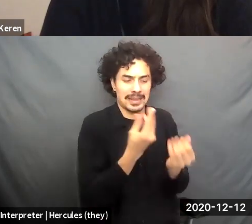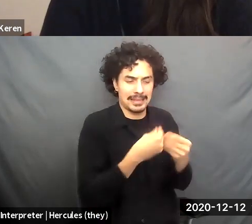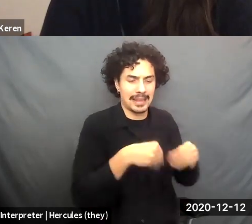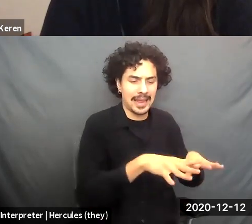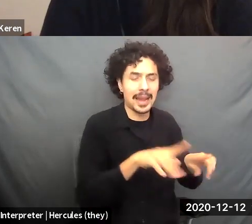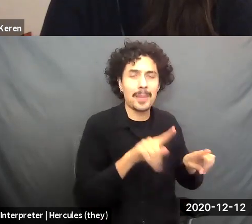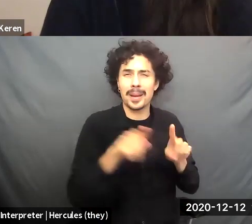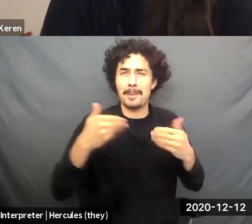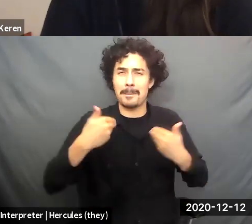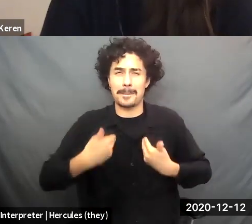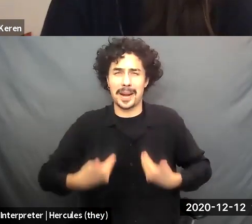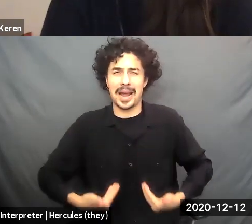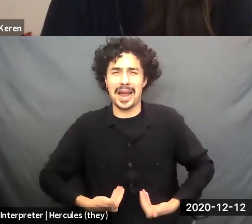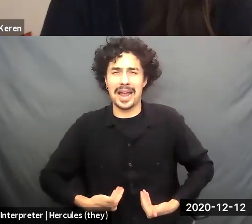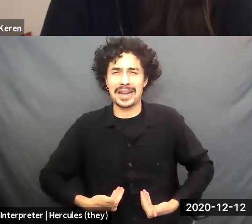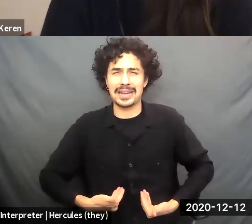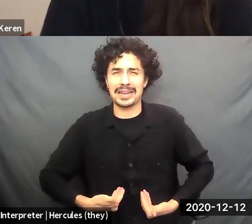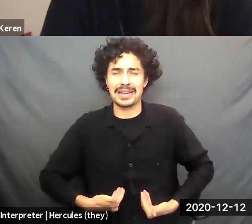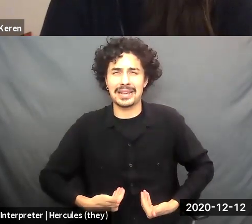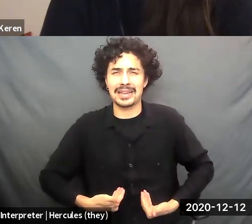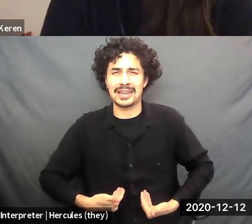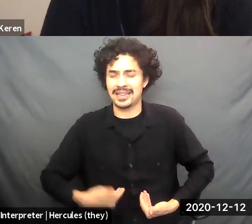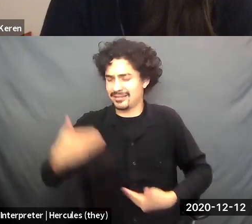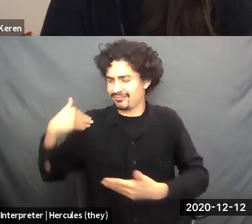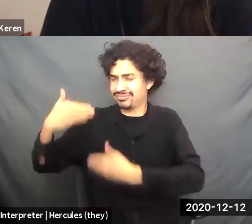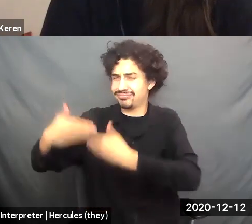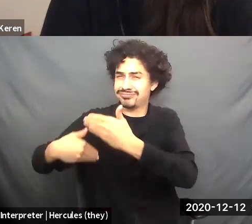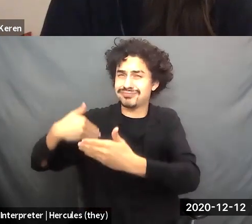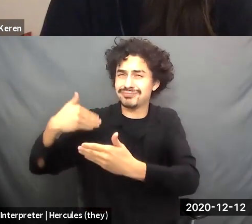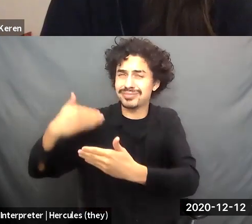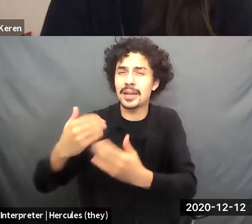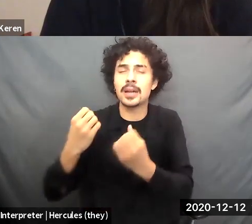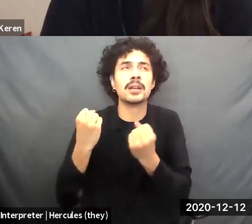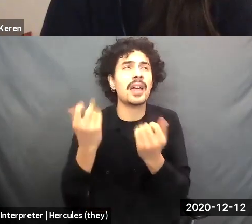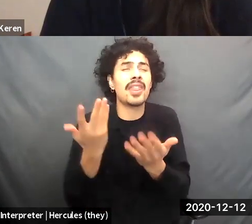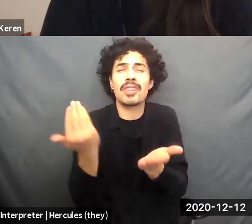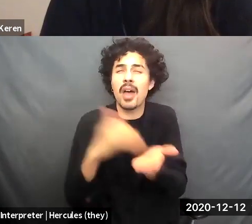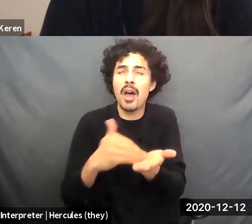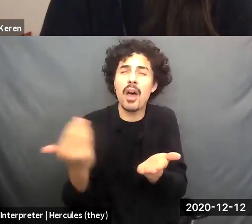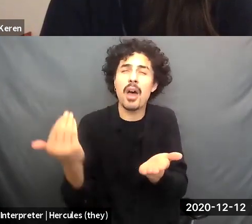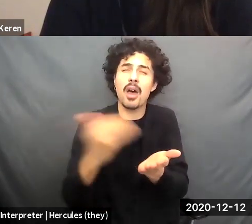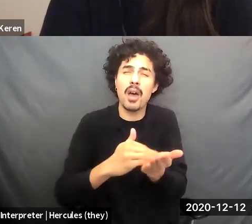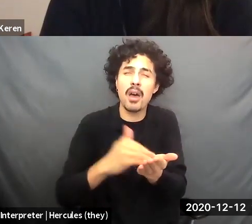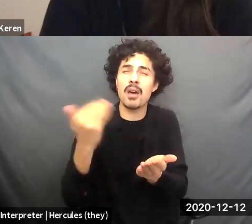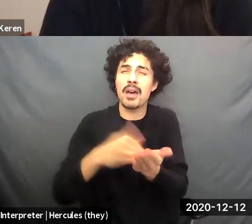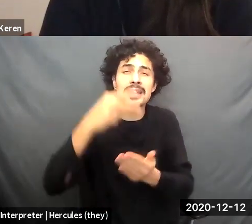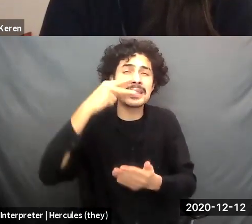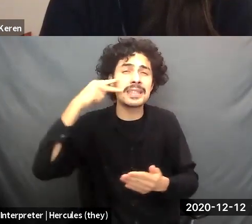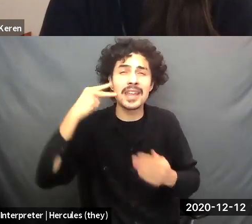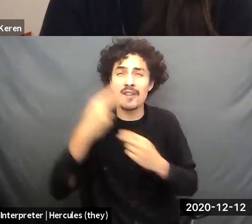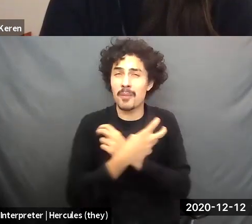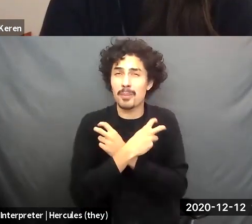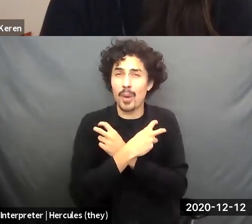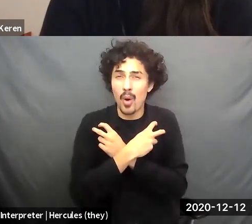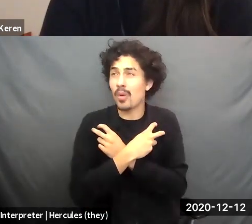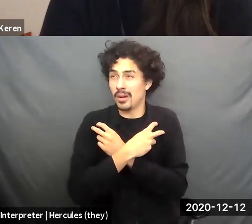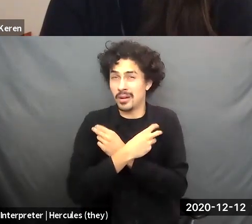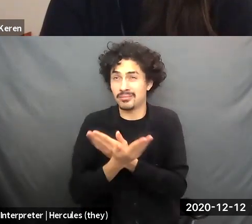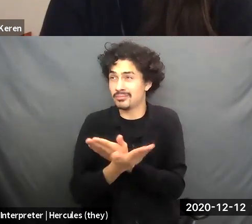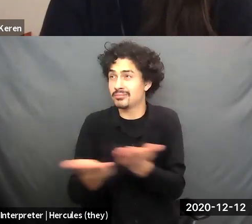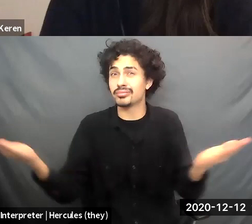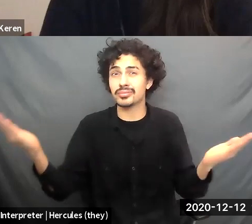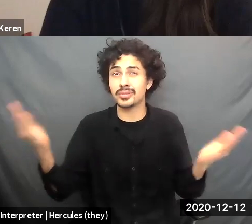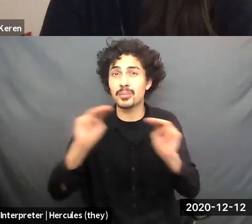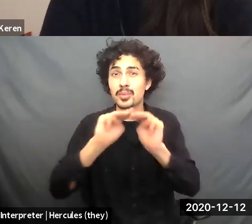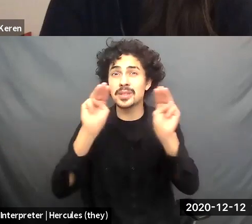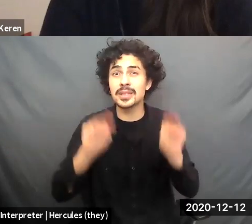also of bodies. And there are tens of thousands of Native bones in US museums. And I'm on